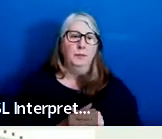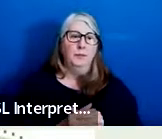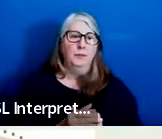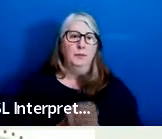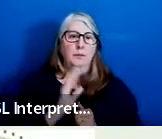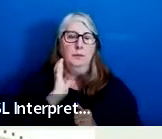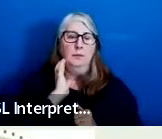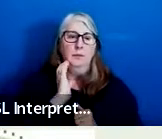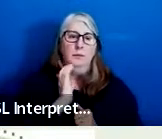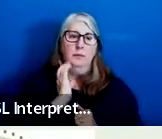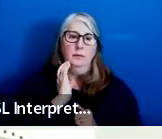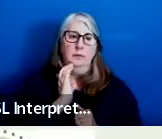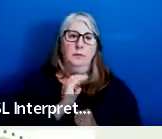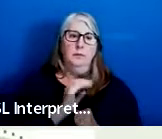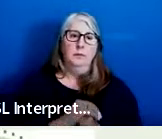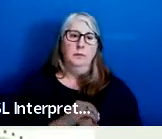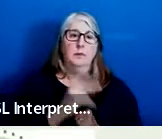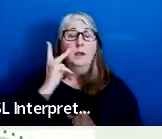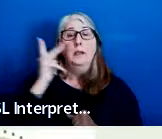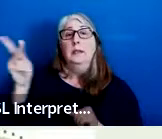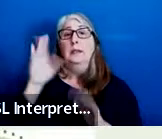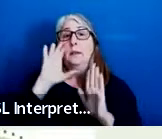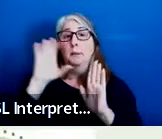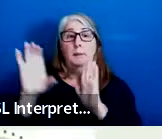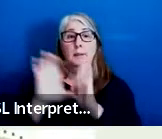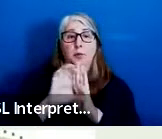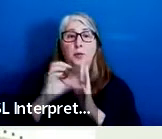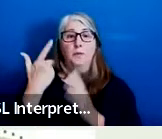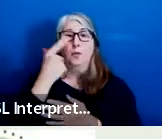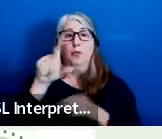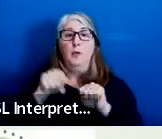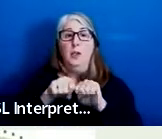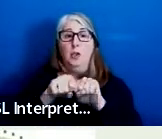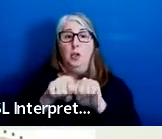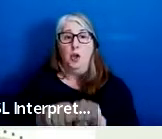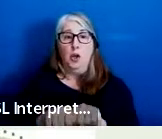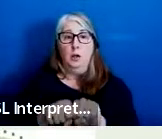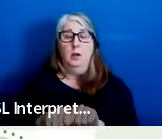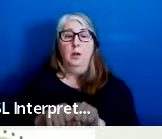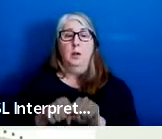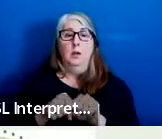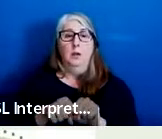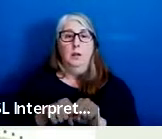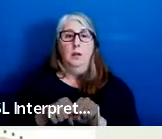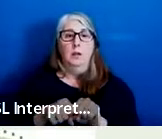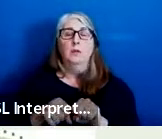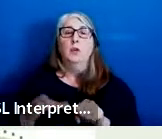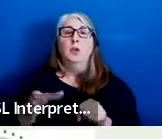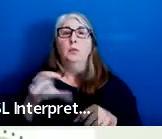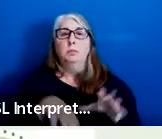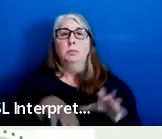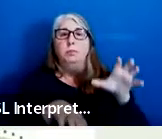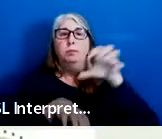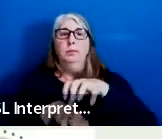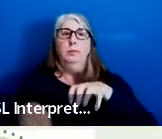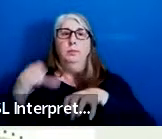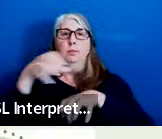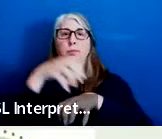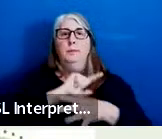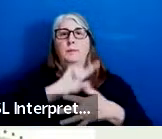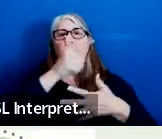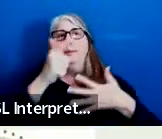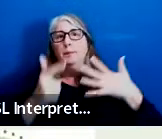Look closely at the image of the green cart. The materials are alternated when placed inside without the use of a